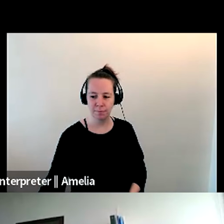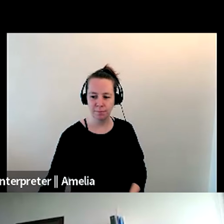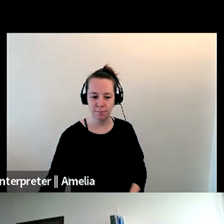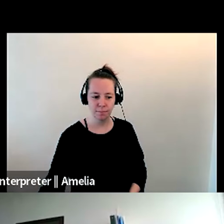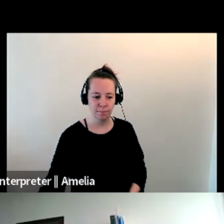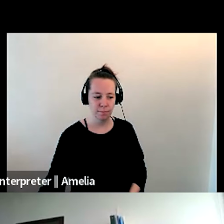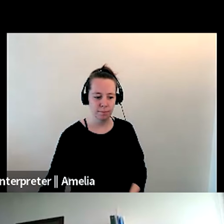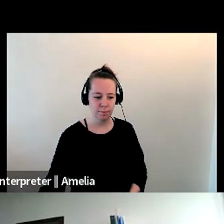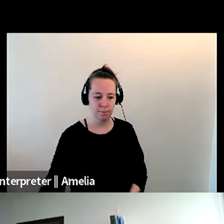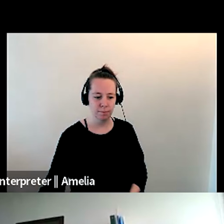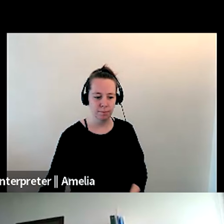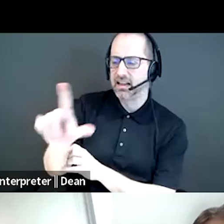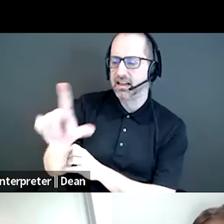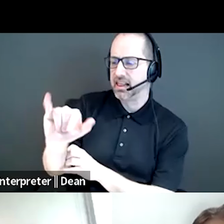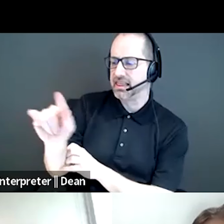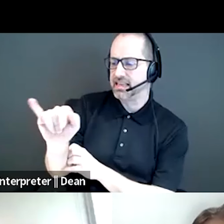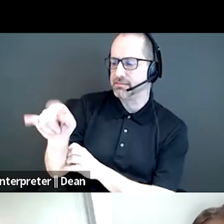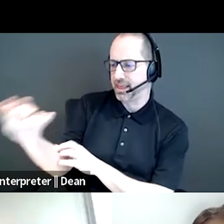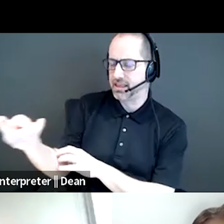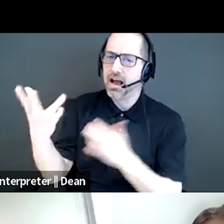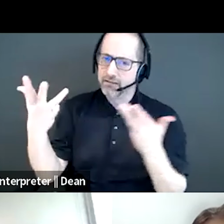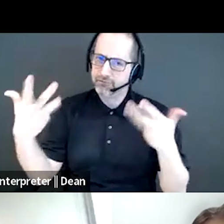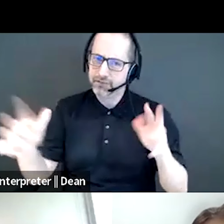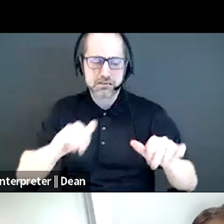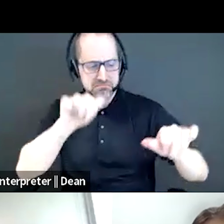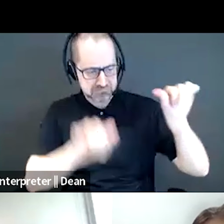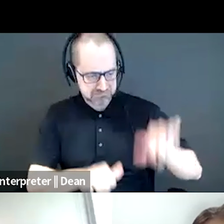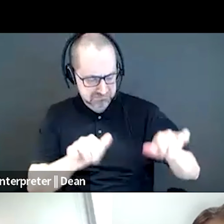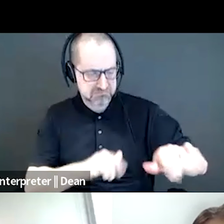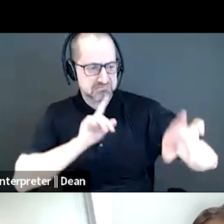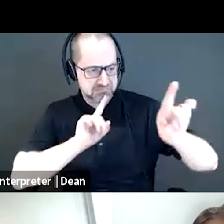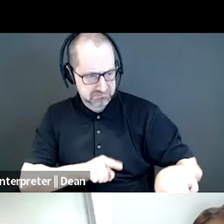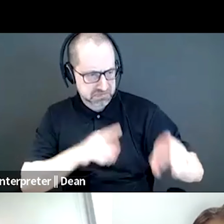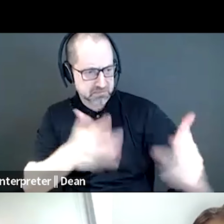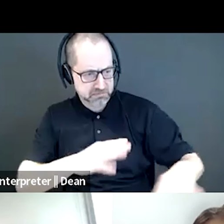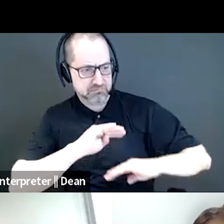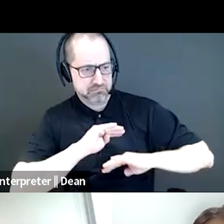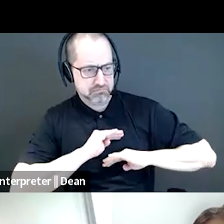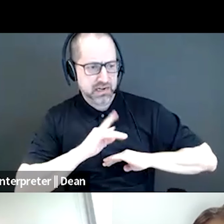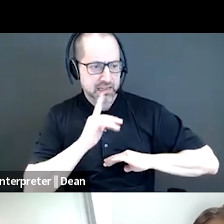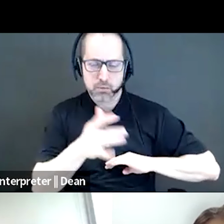it's going to work in my current career, but how would one go about using personality assessments in a job search?